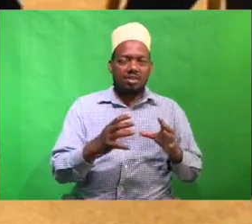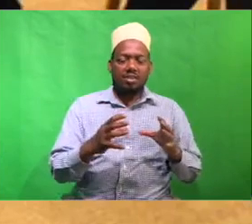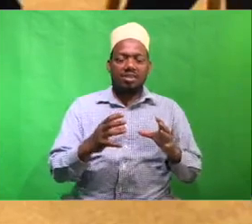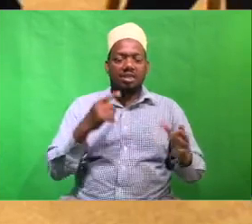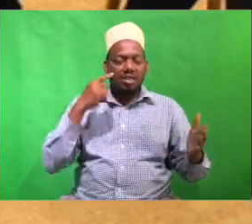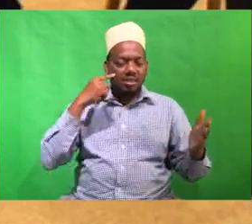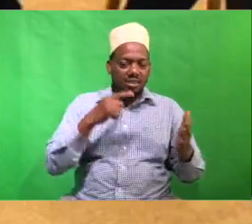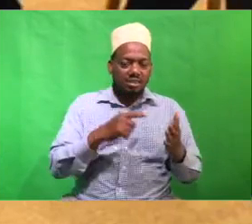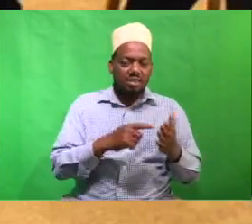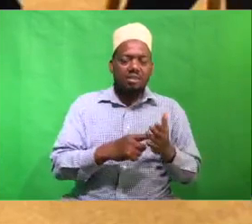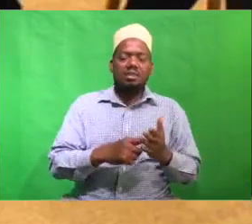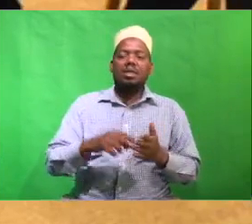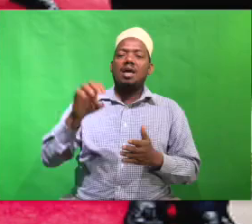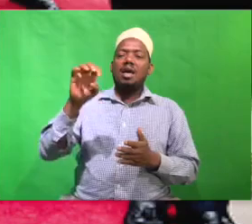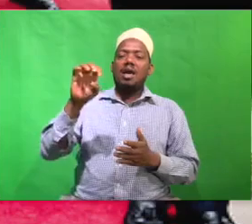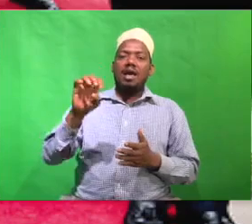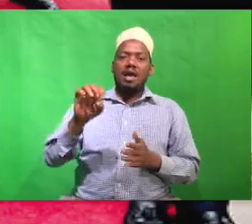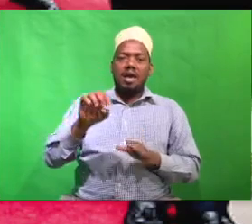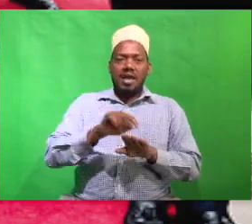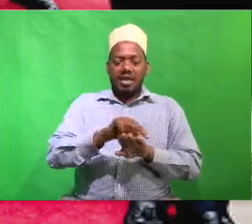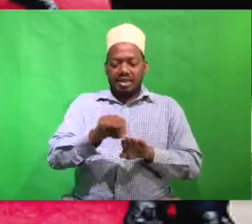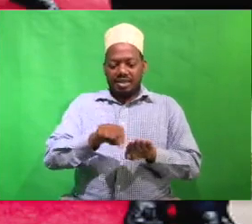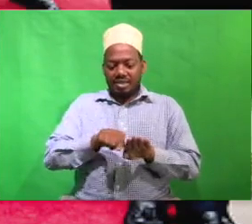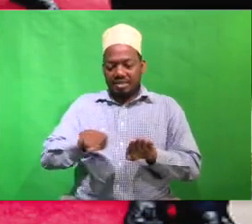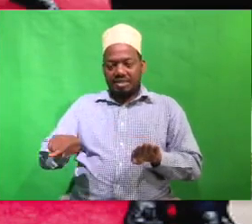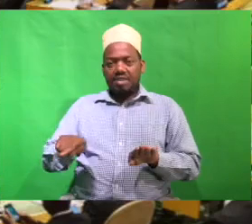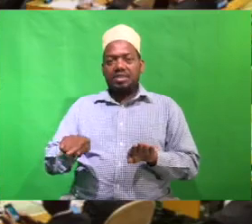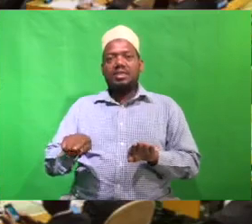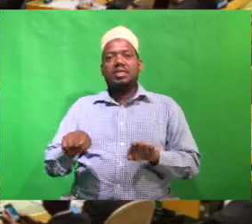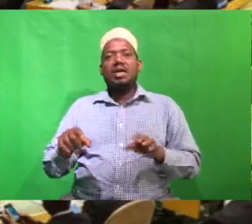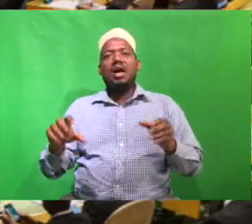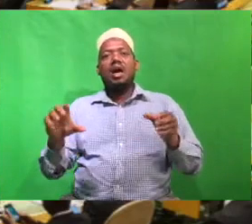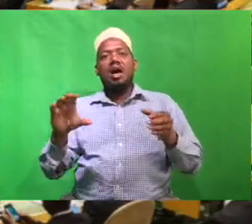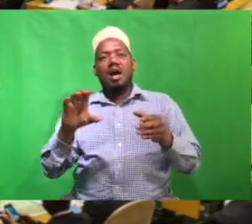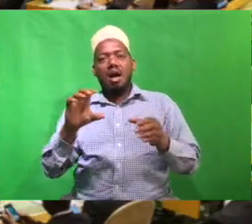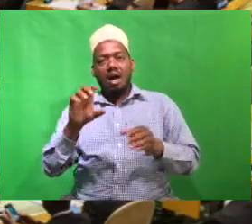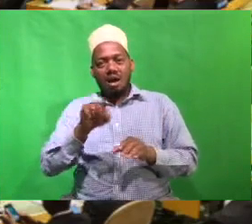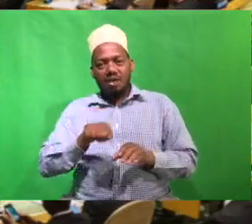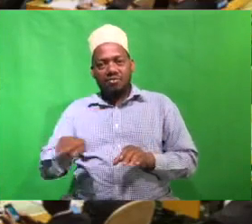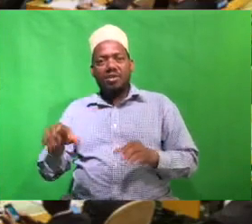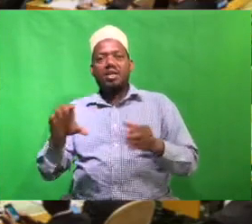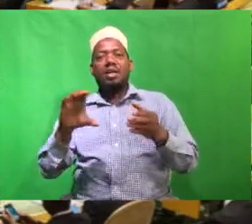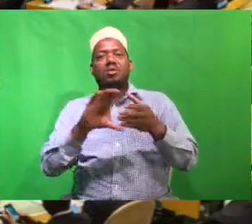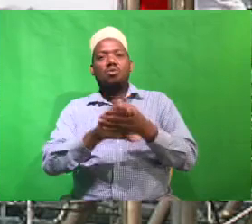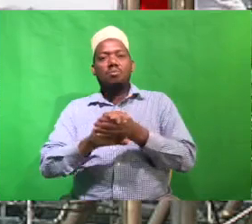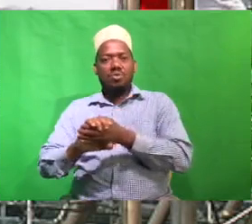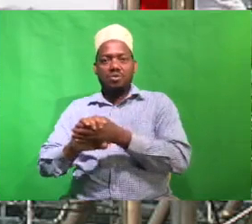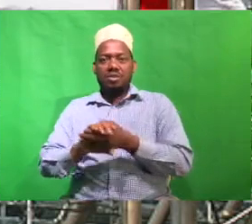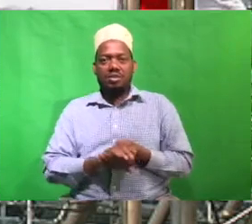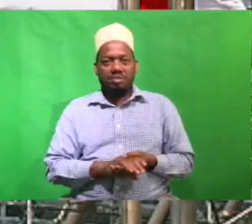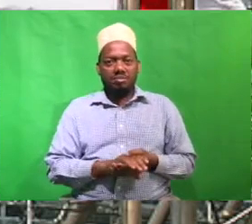East Africa Community, ECOWAS, UN, UNESCO are